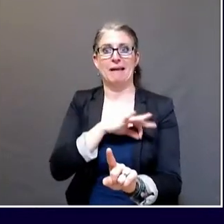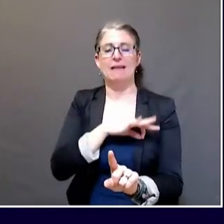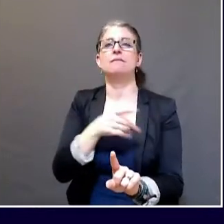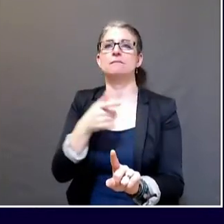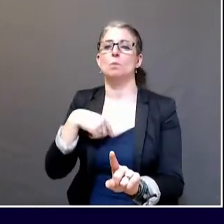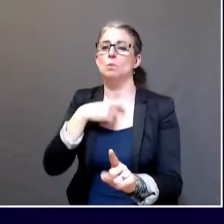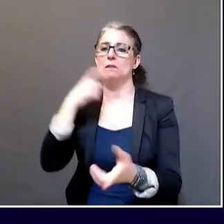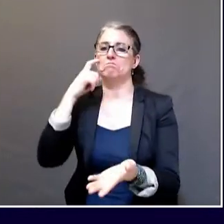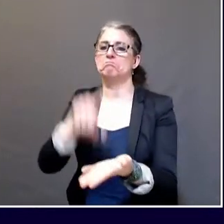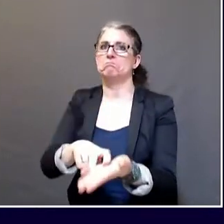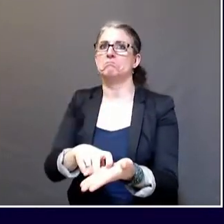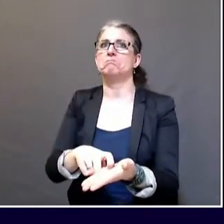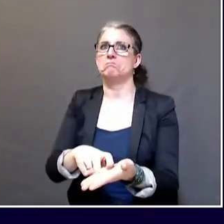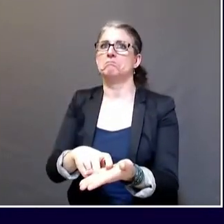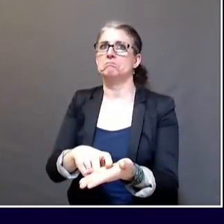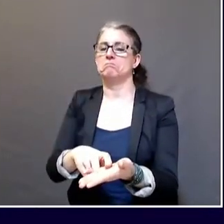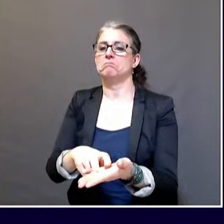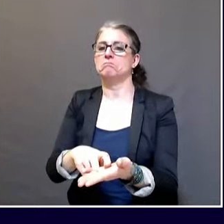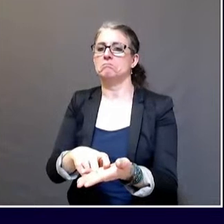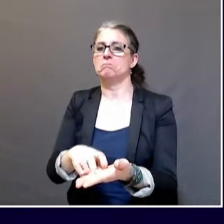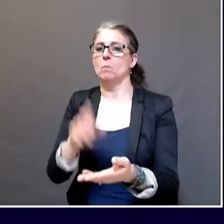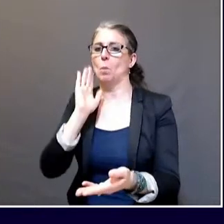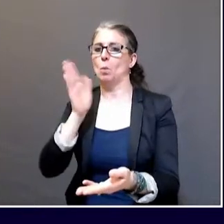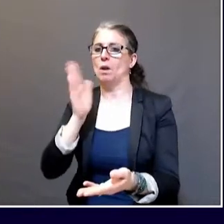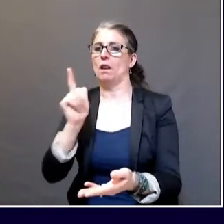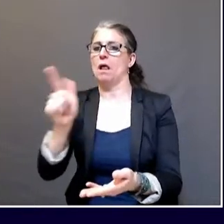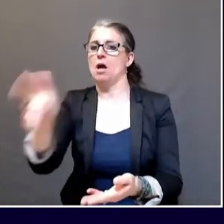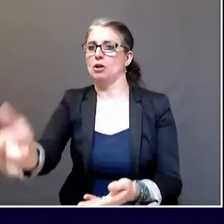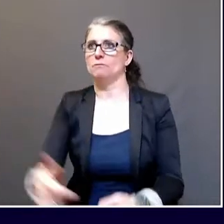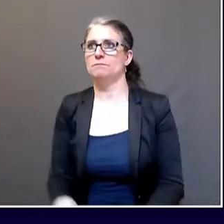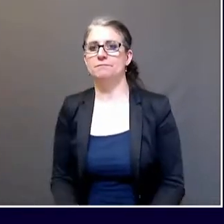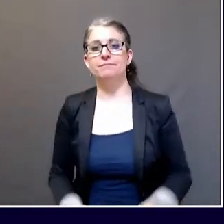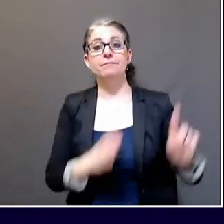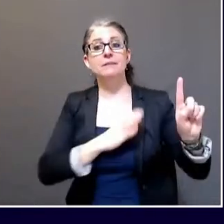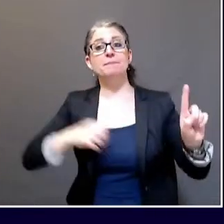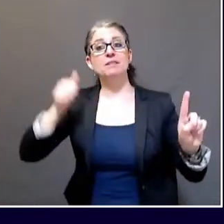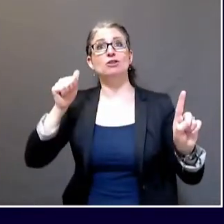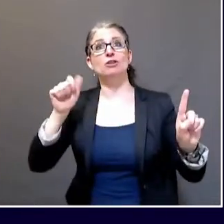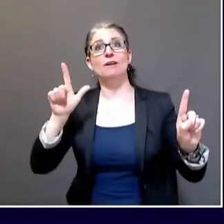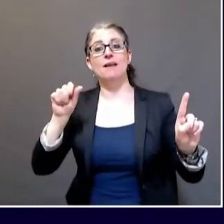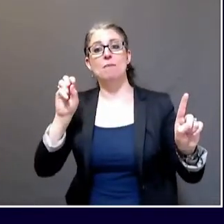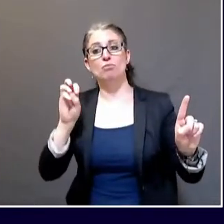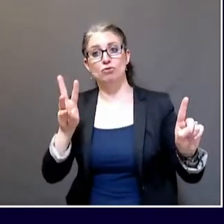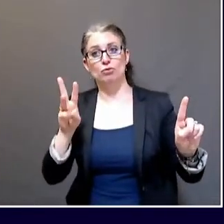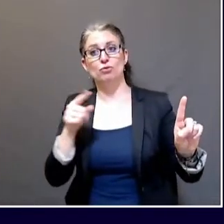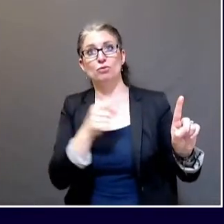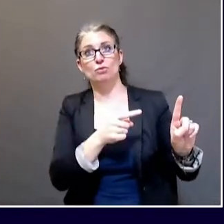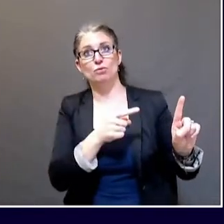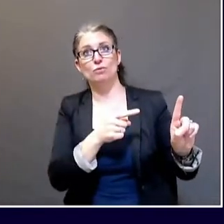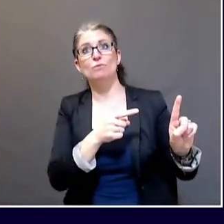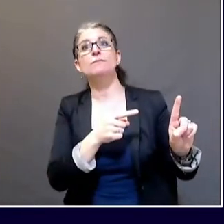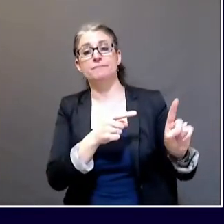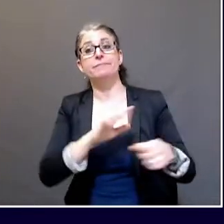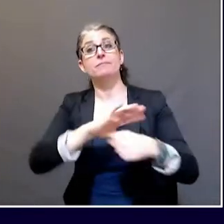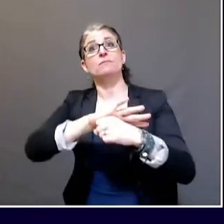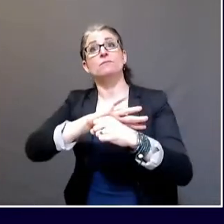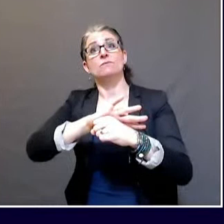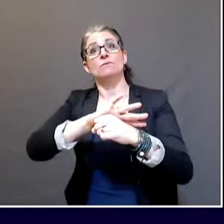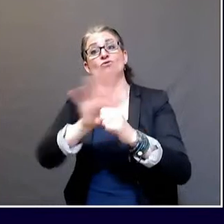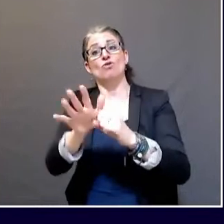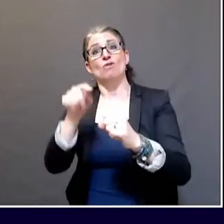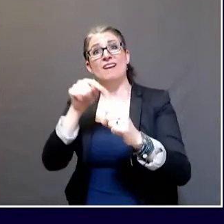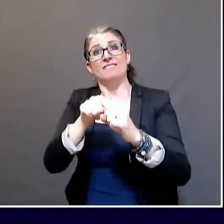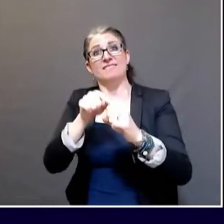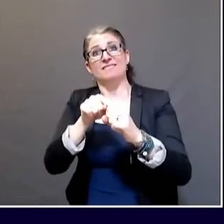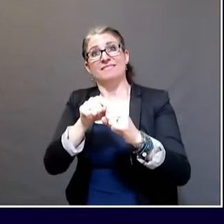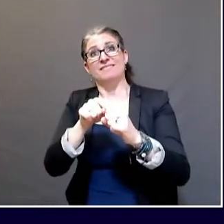website, COVID-19 /vaccines, it does, where you have a list of sites that are providing vaccine,